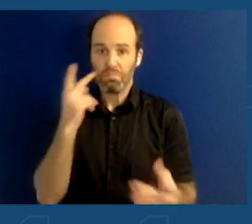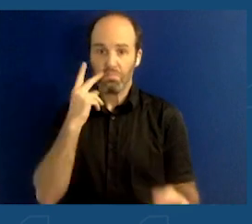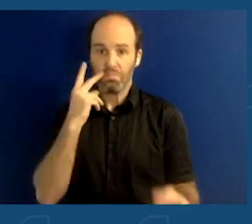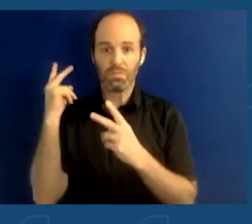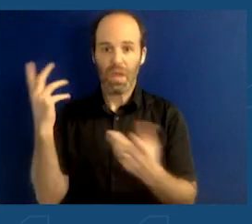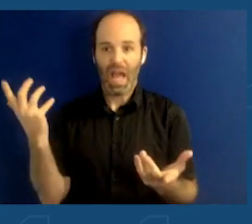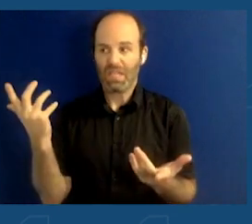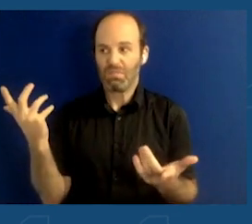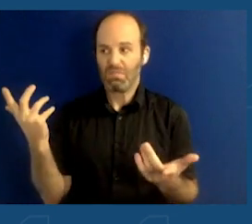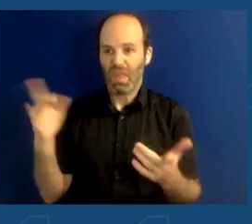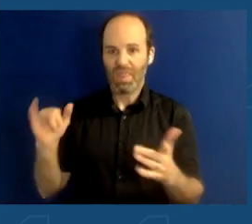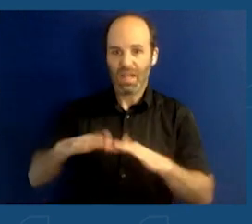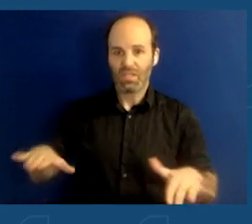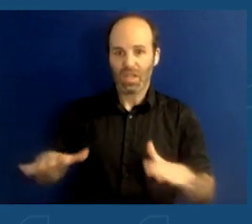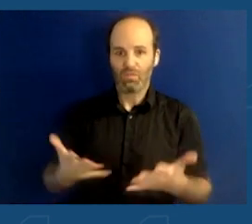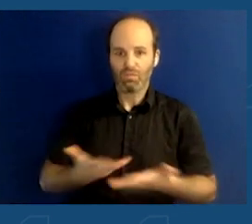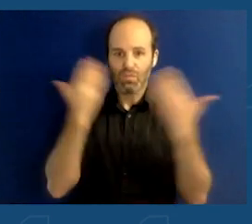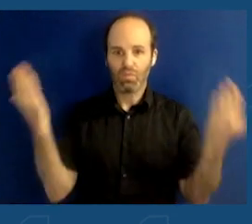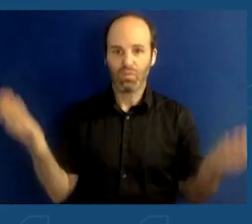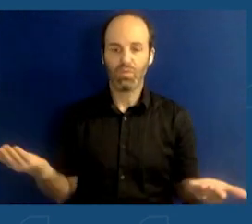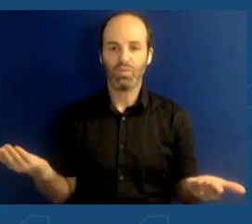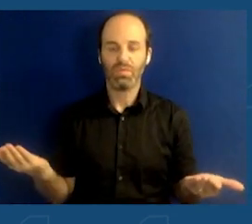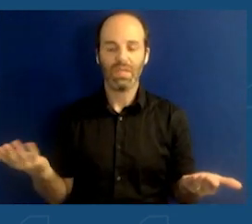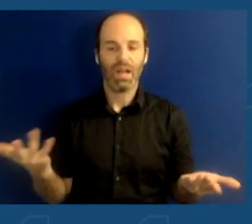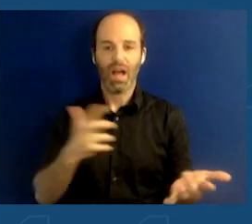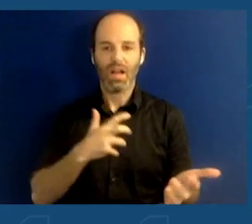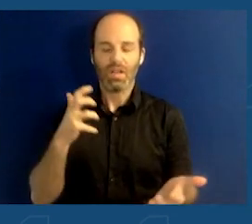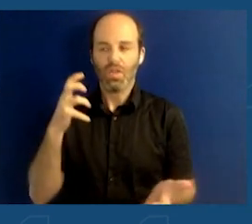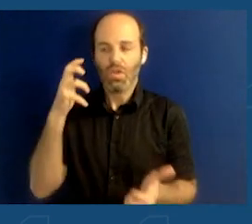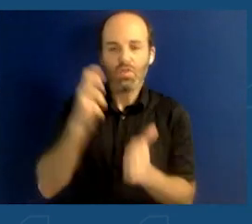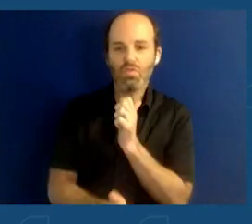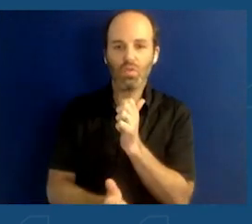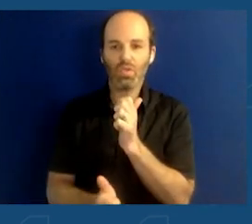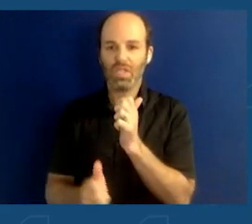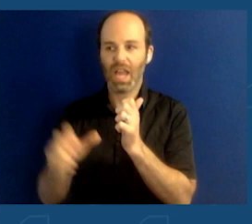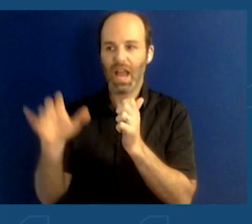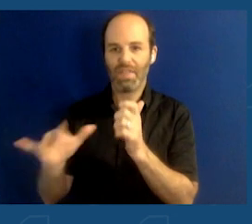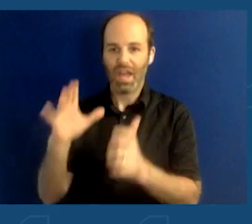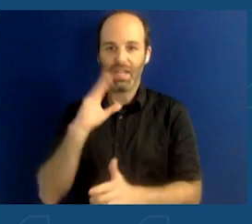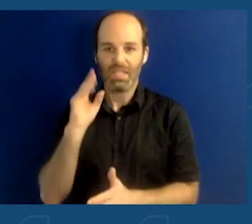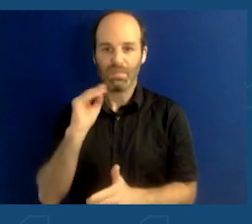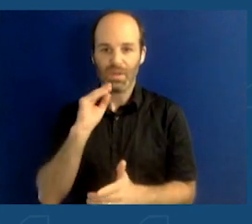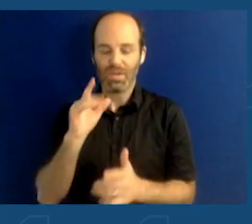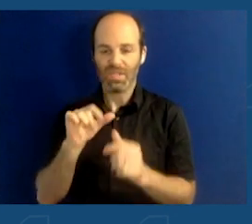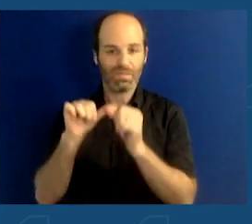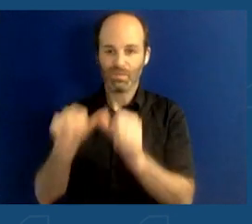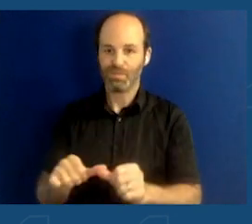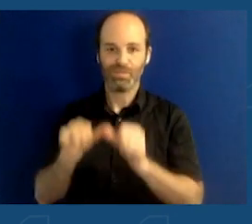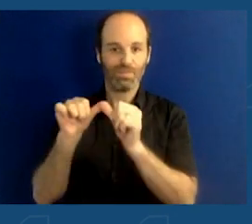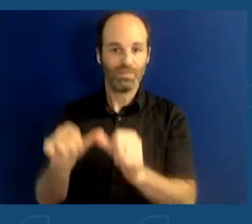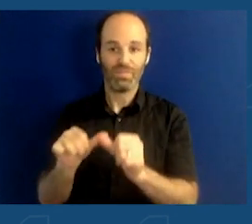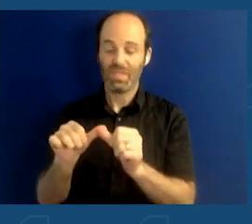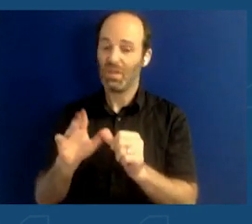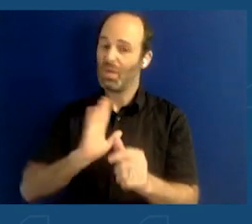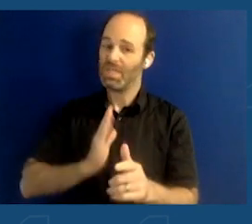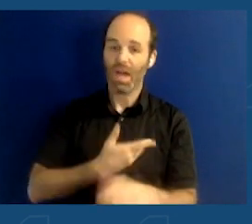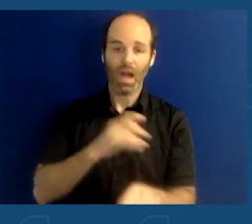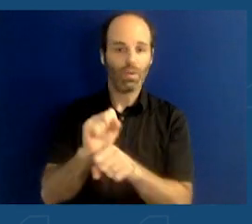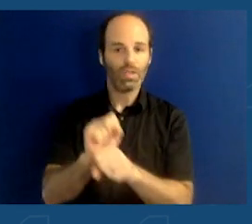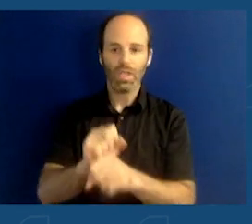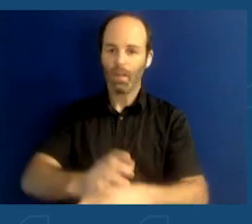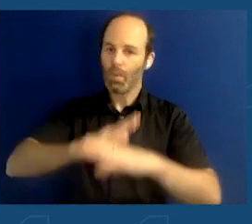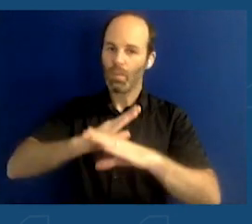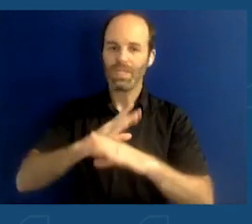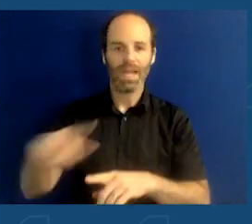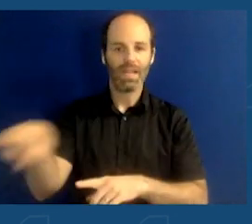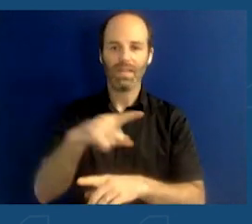never stops. The cruelty of that experience never seems to end. So it's our duty to protect these people. It truly is, and ensure that their